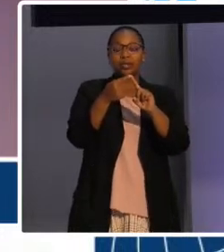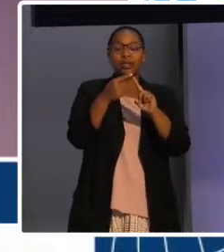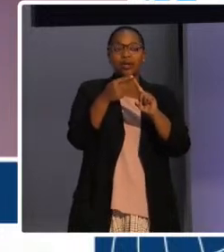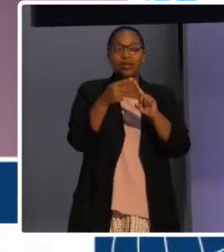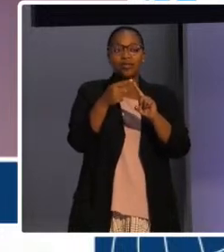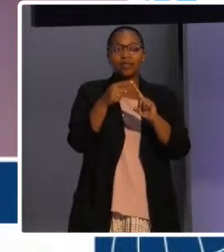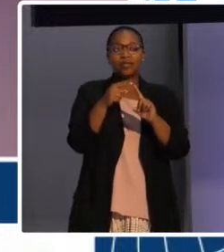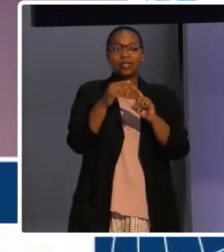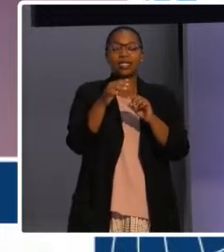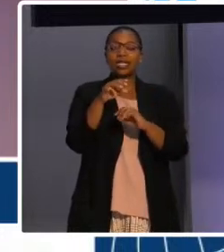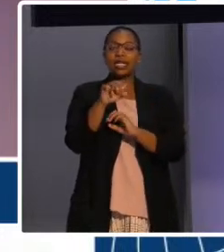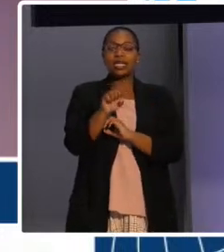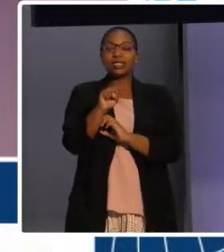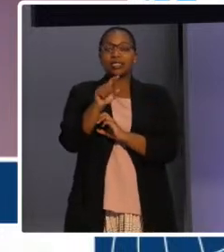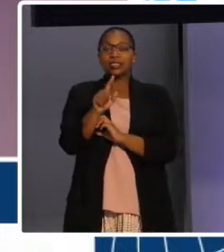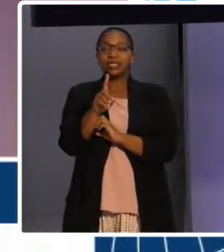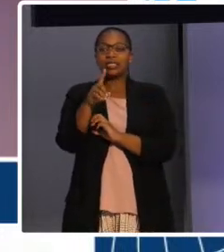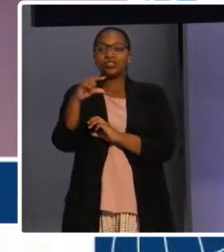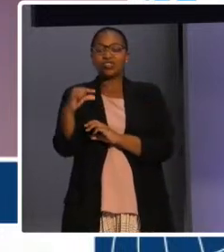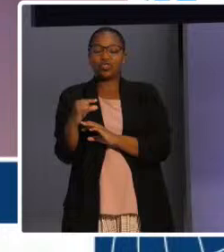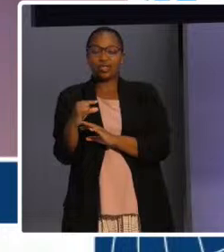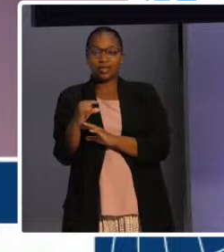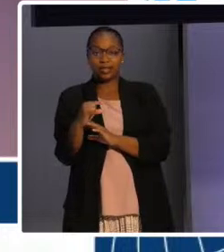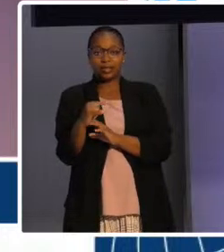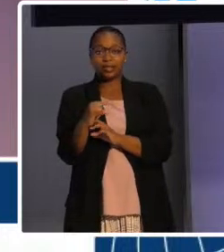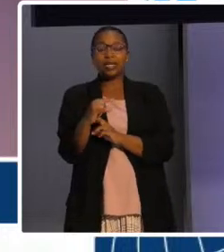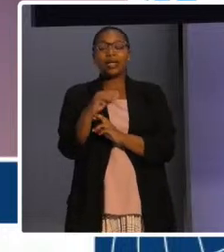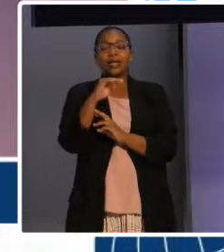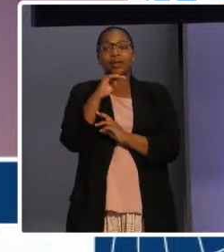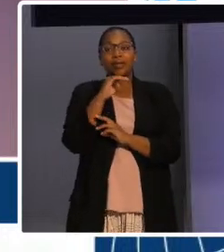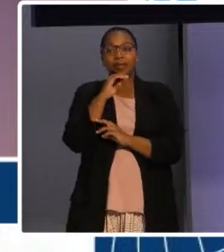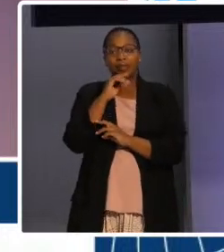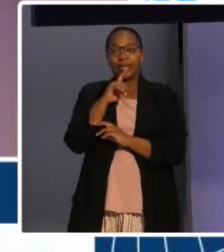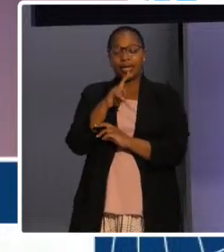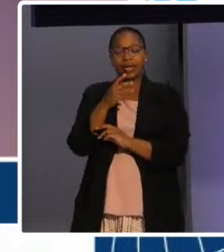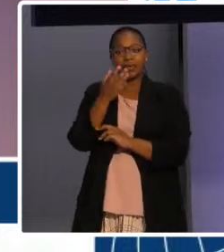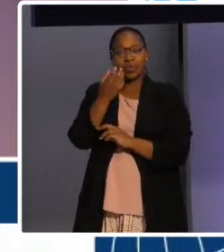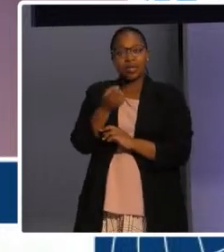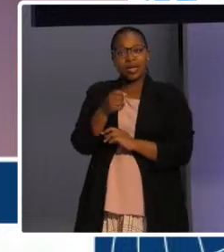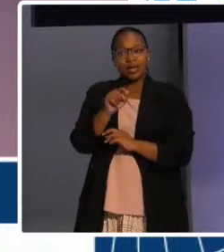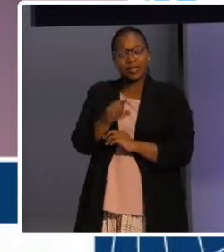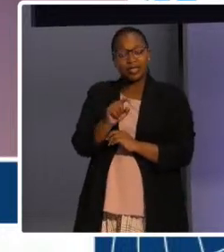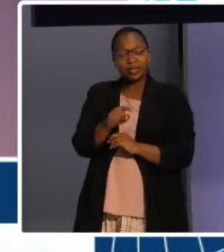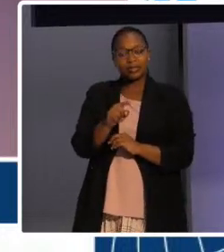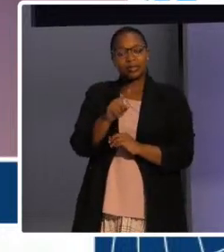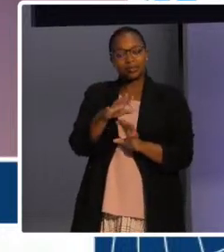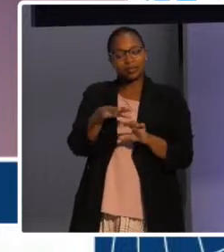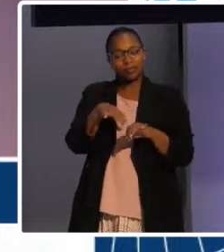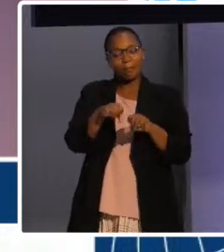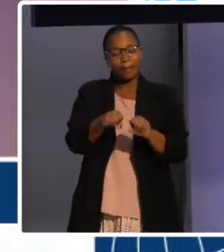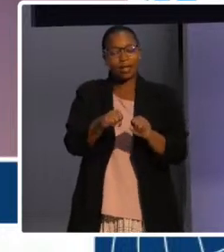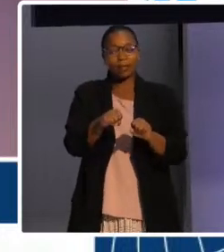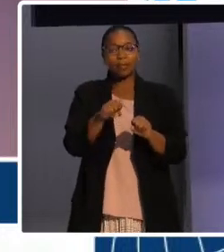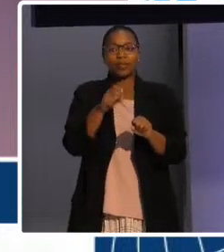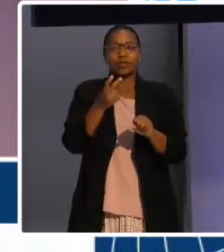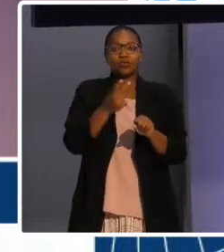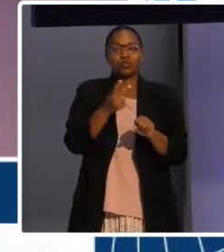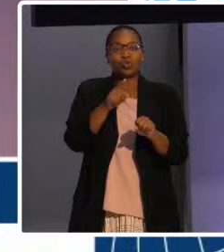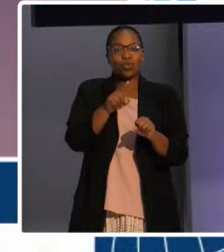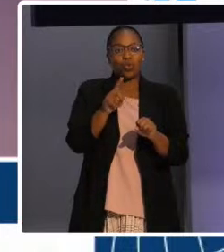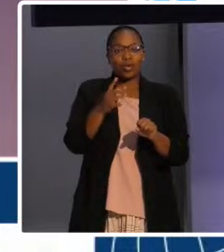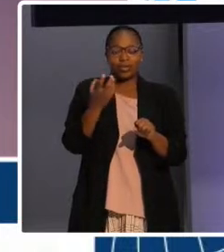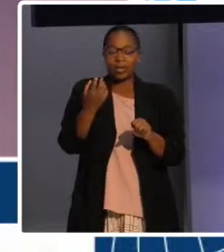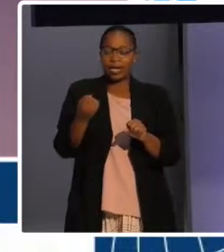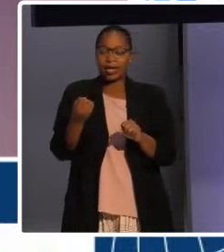It is out of these countries that one must place hope in fora such as the one you are holding